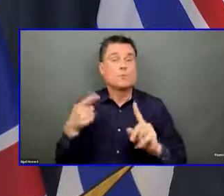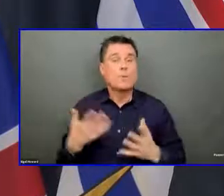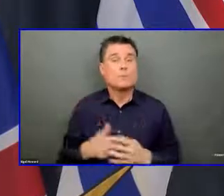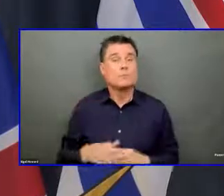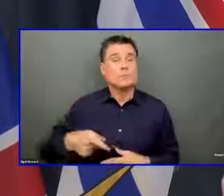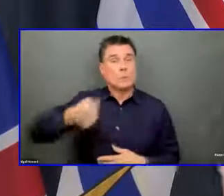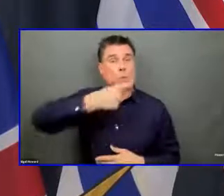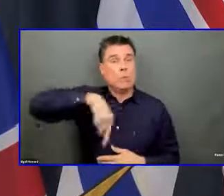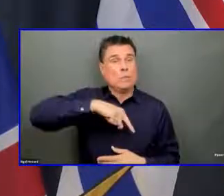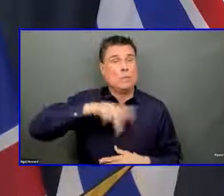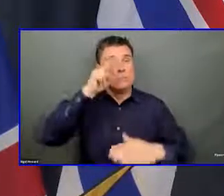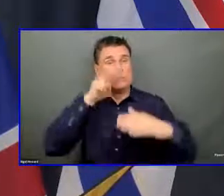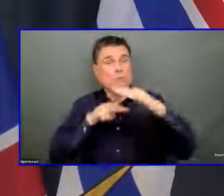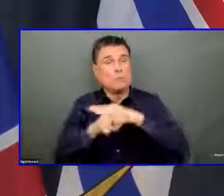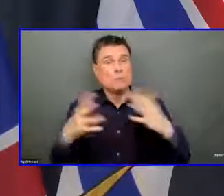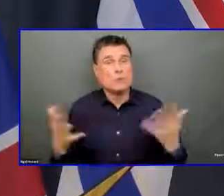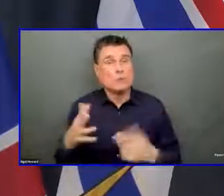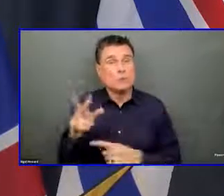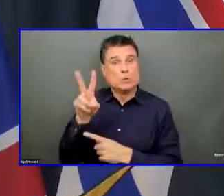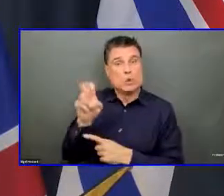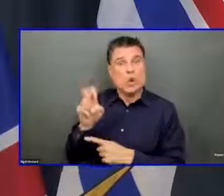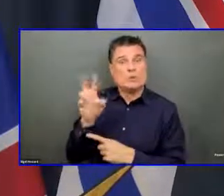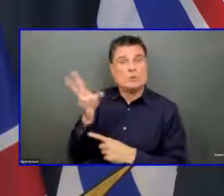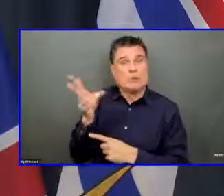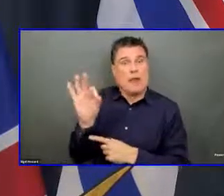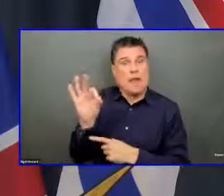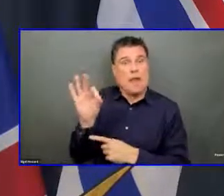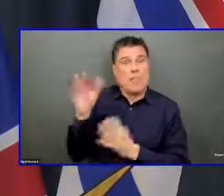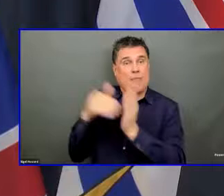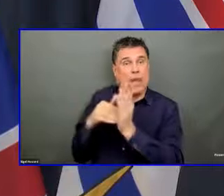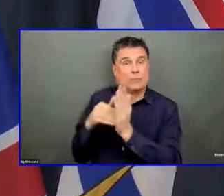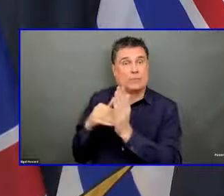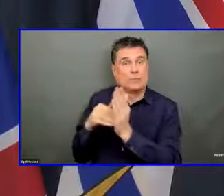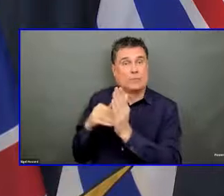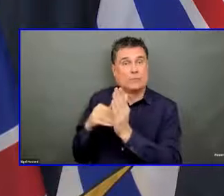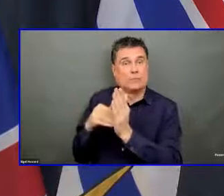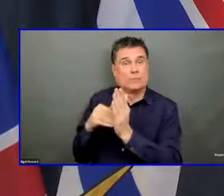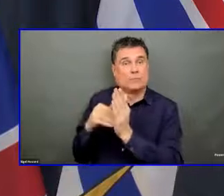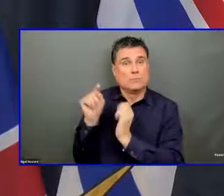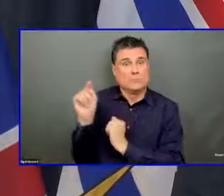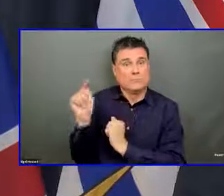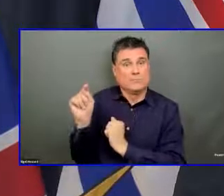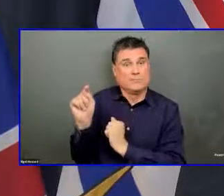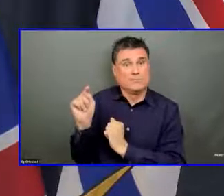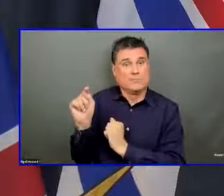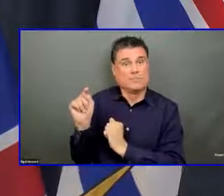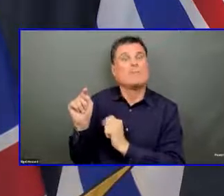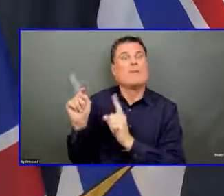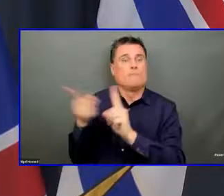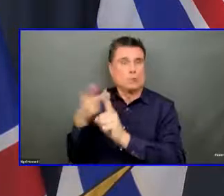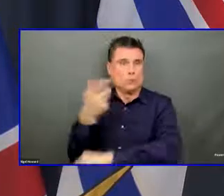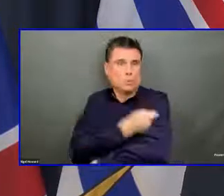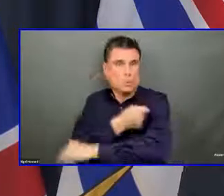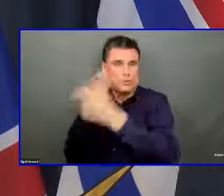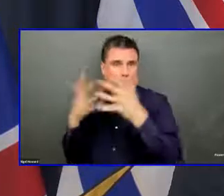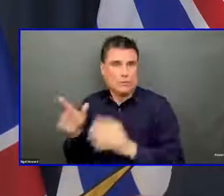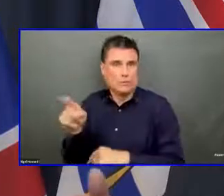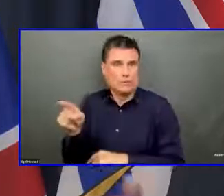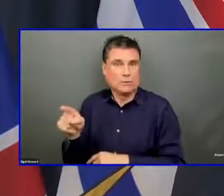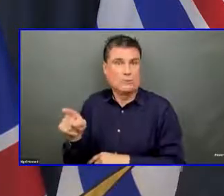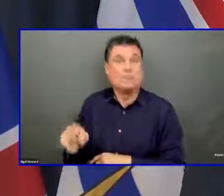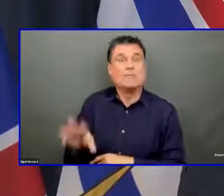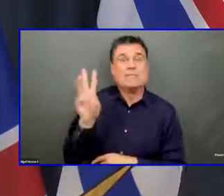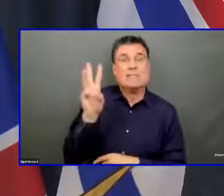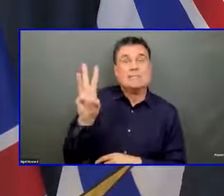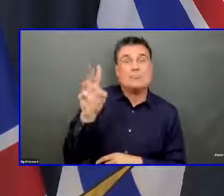279,782 British Columbians have received their first dose of vaccine. That's 6.51% of us who've received the shot. We know it